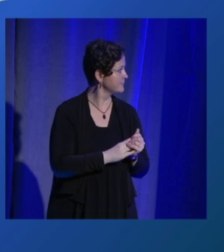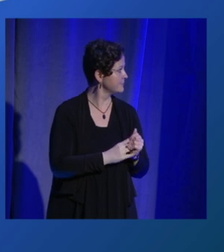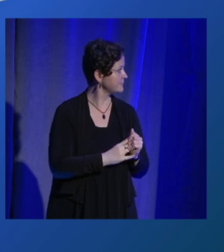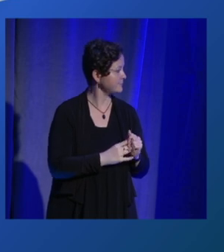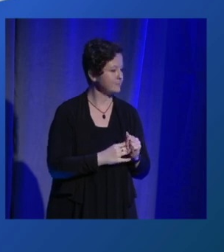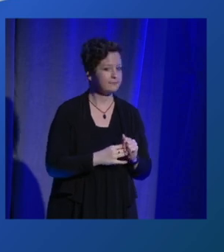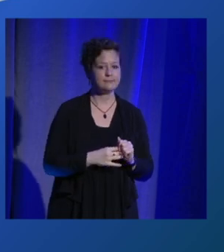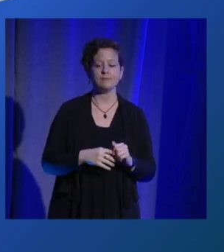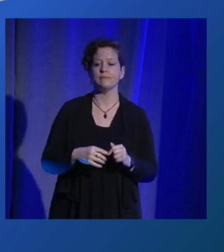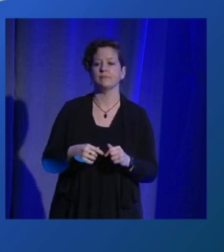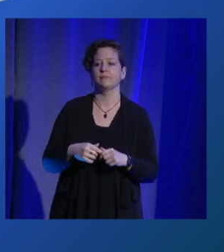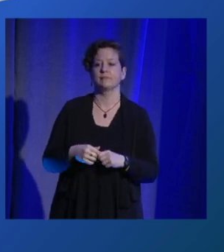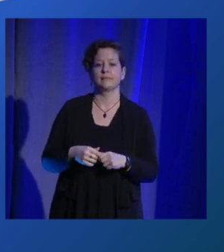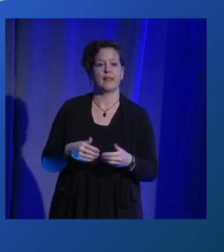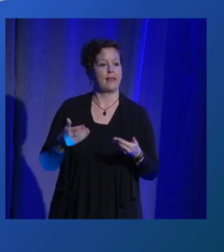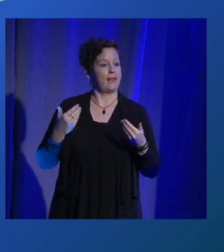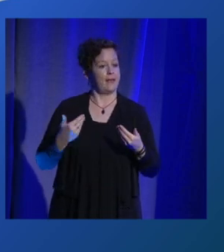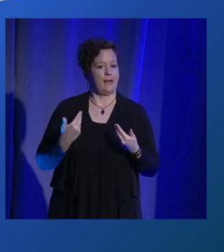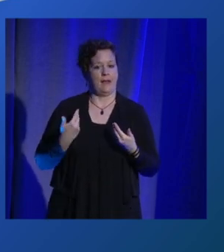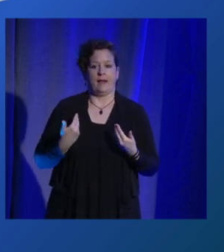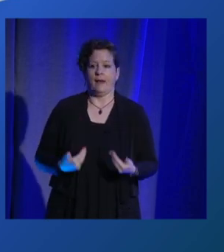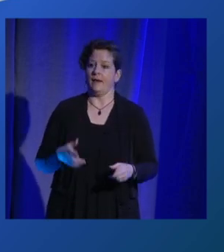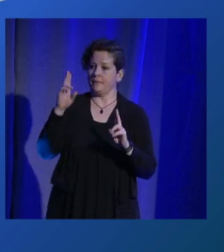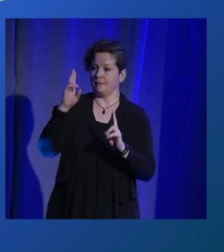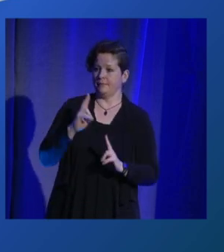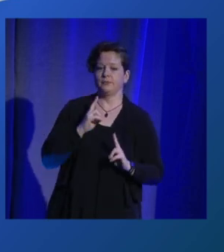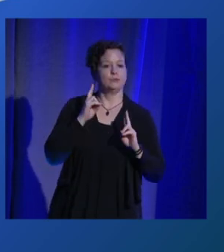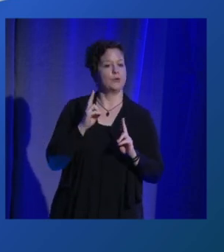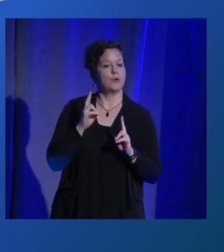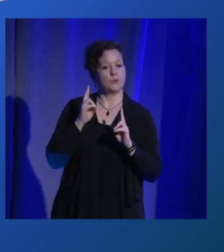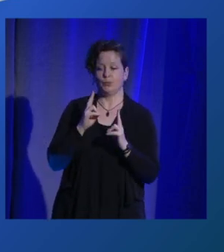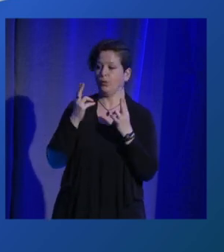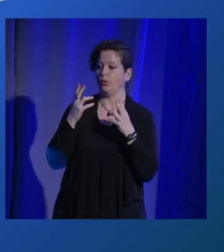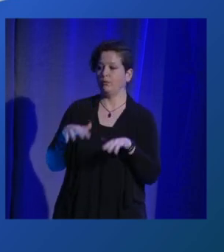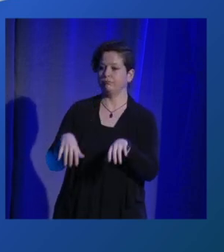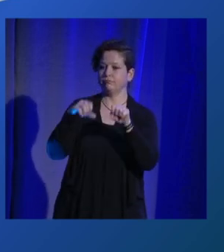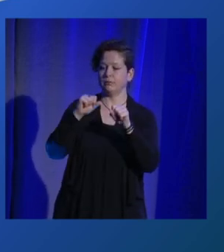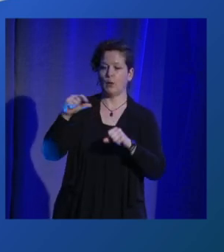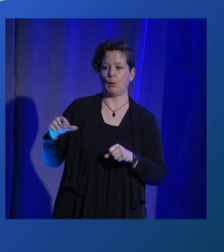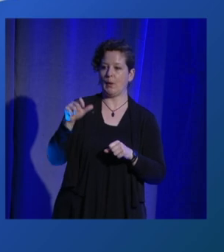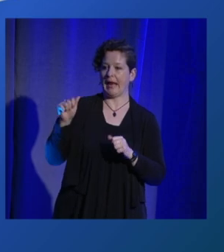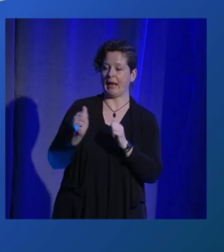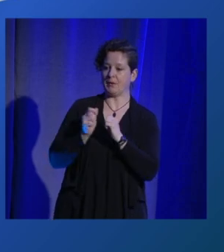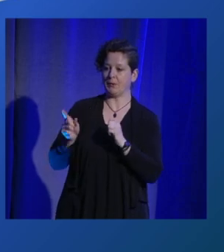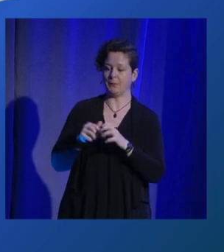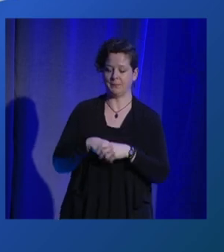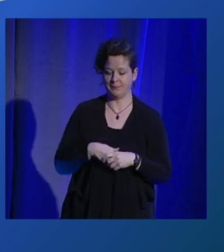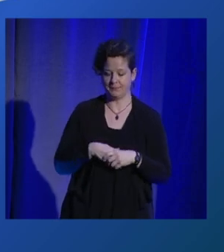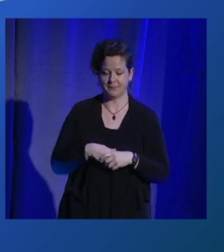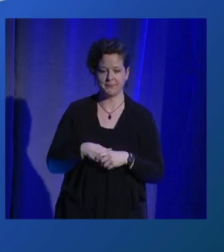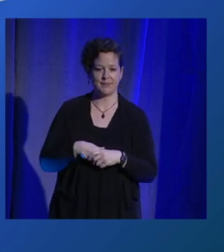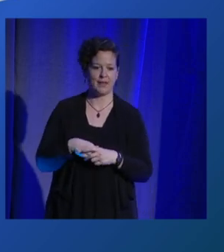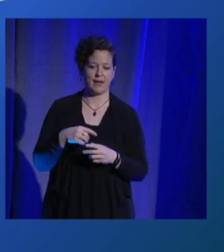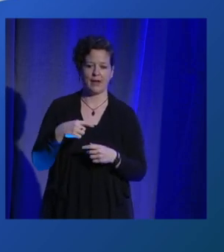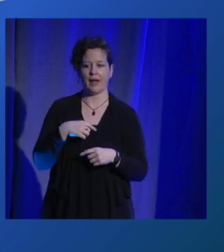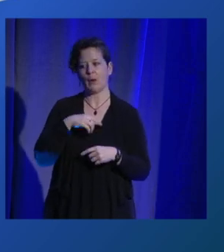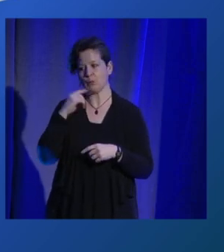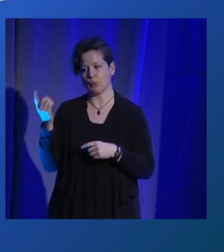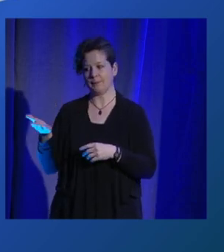I have the pleasure of conducting the Q&A with you as I said to you earlier